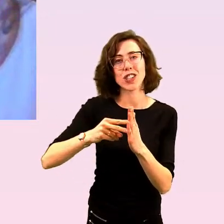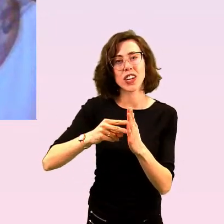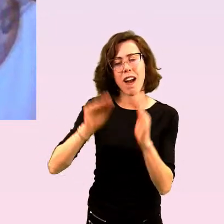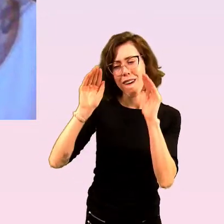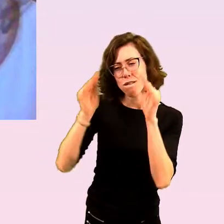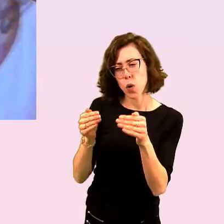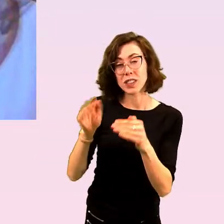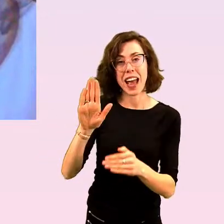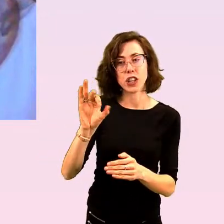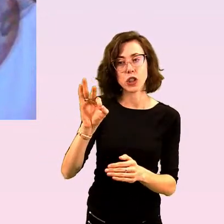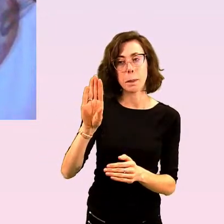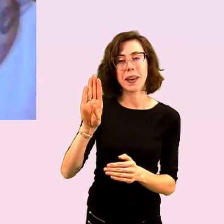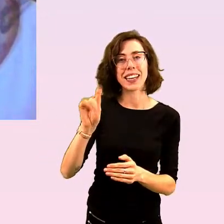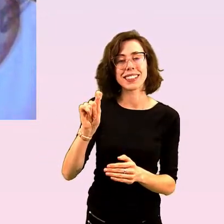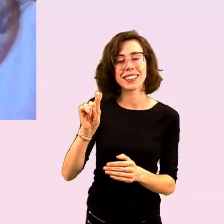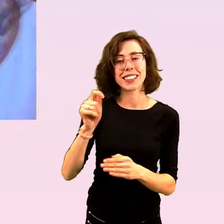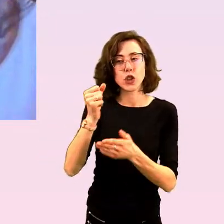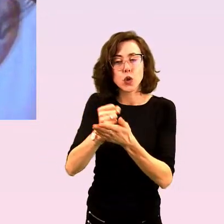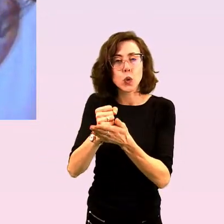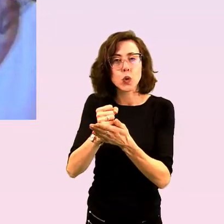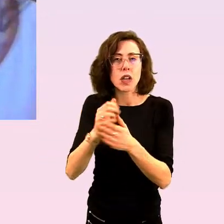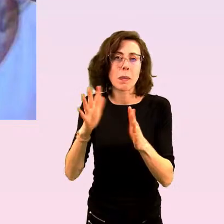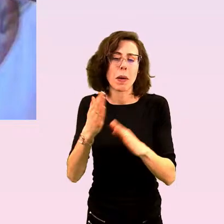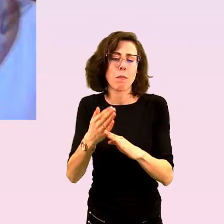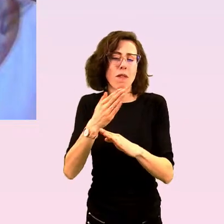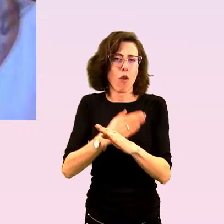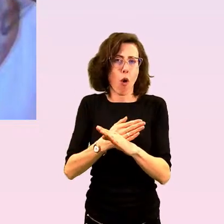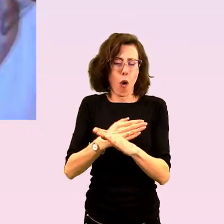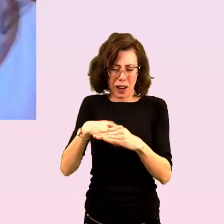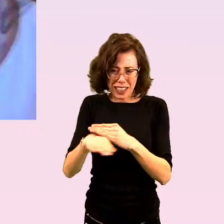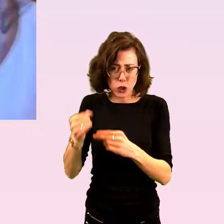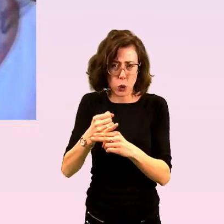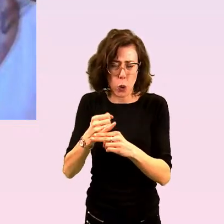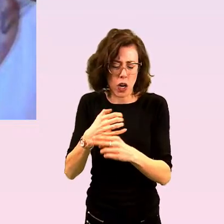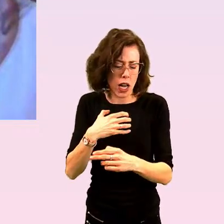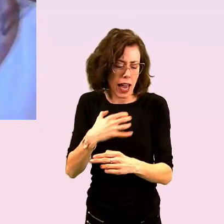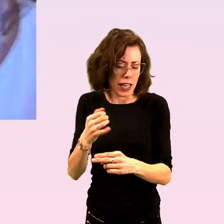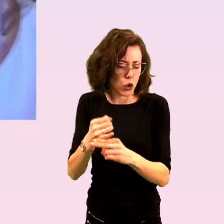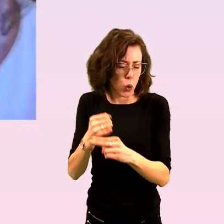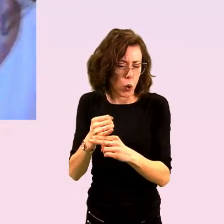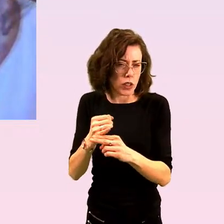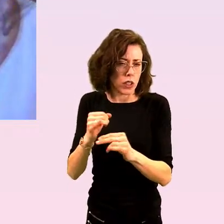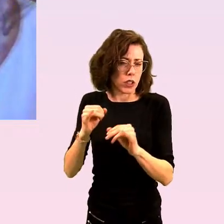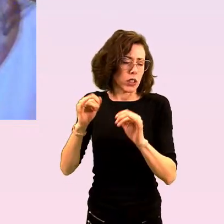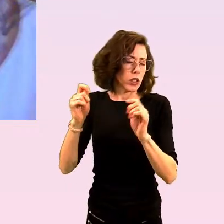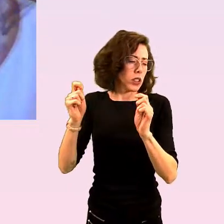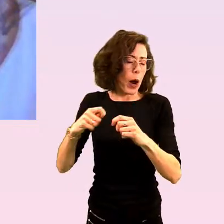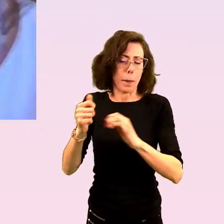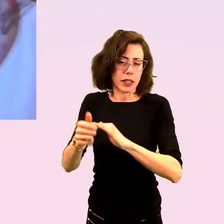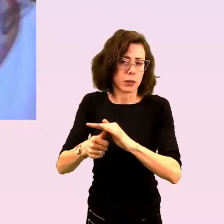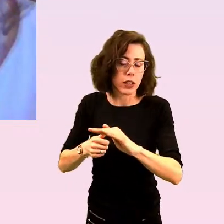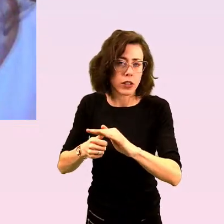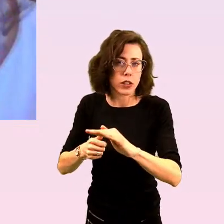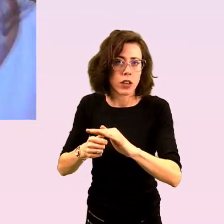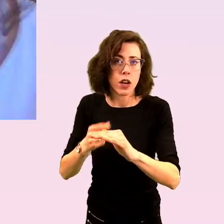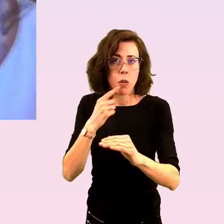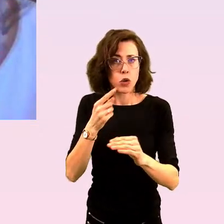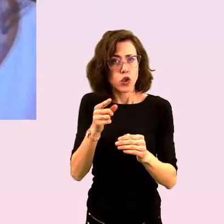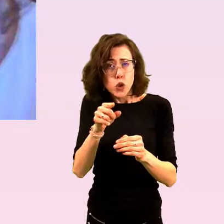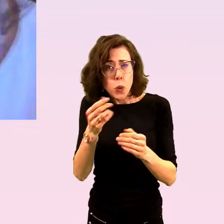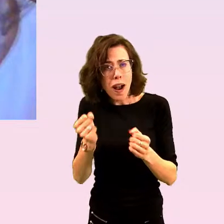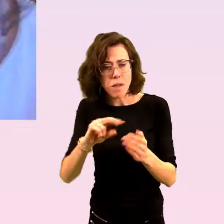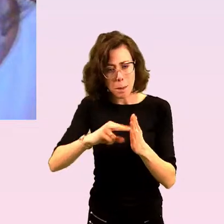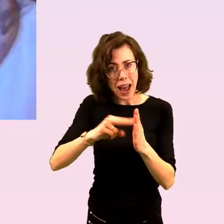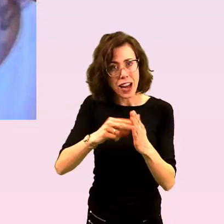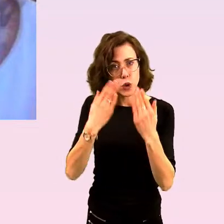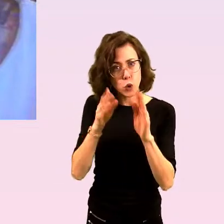have an aversion to further learning due to a bad school experience, but to enlighten them that not all learning experiences are the same. And it was a question that I wanted